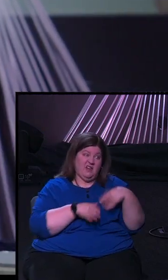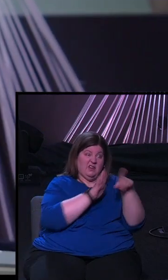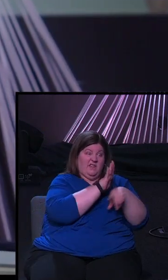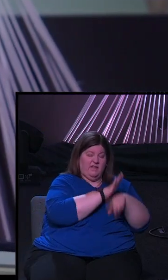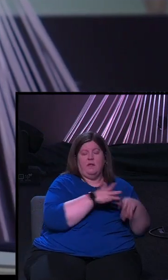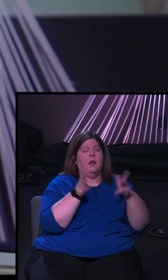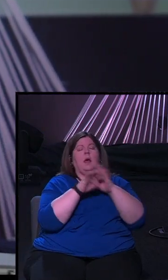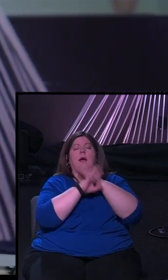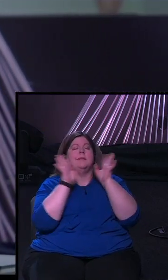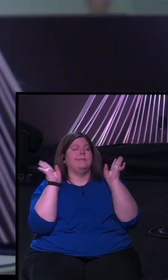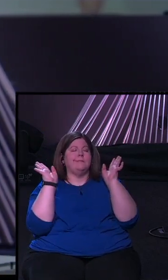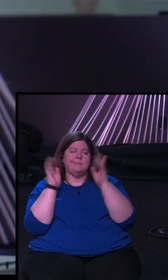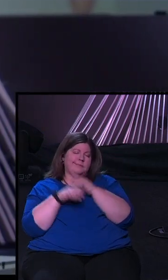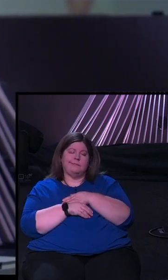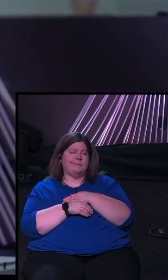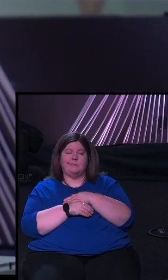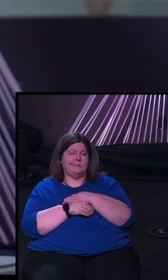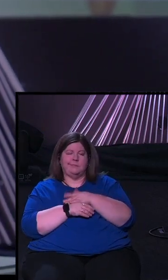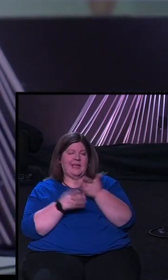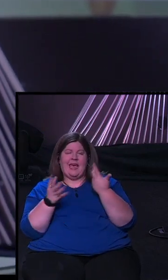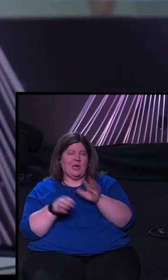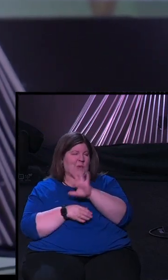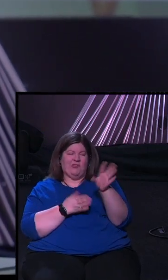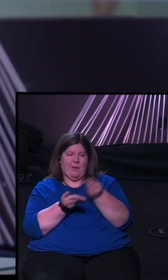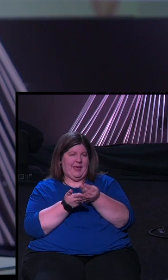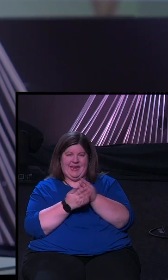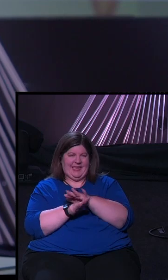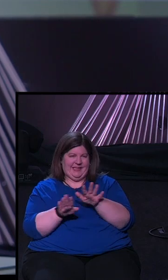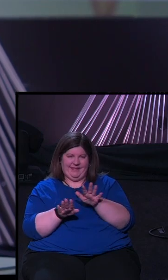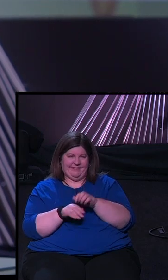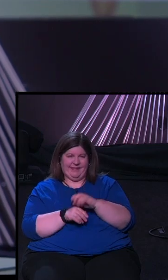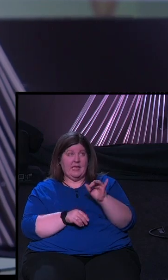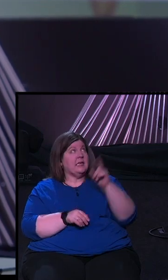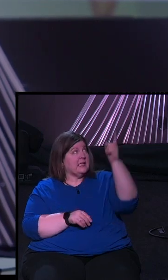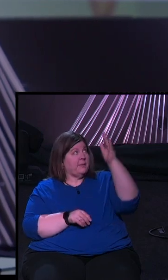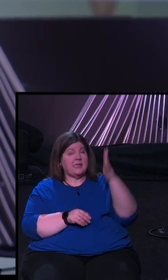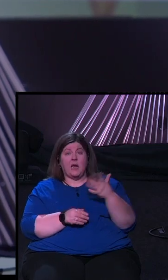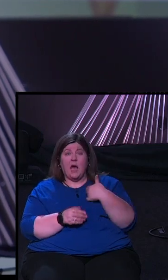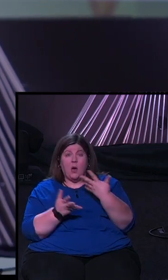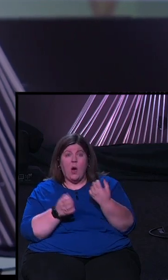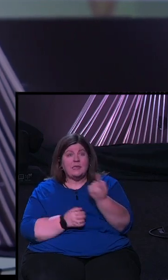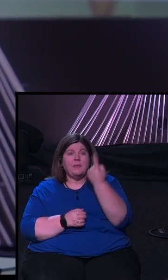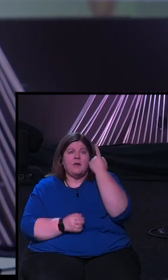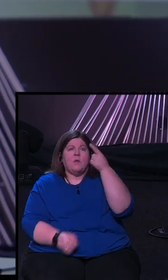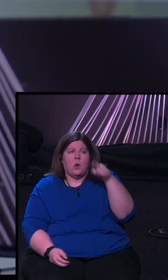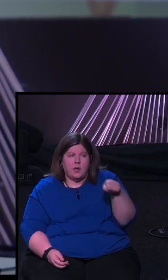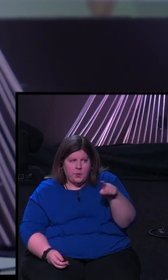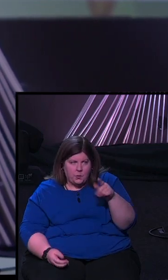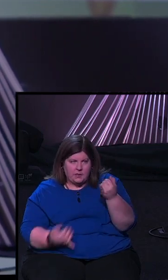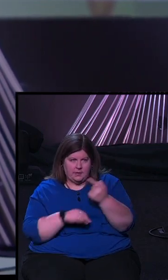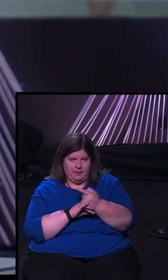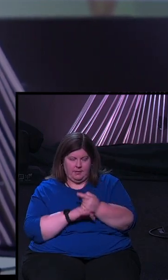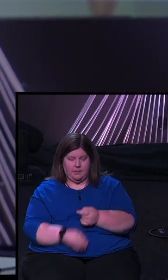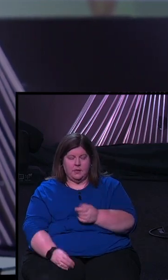can give to us. That's not what we're going to do today. I don't want your money. Just like God, I want something for you. That's what I want today. And so I